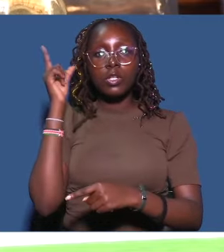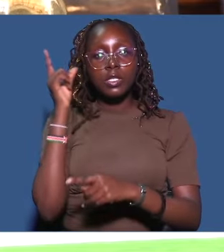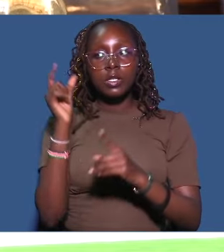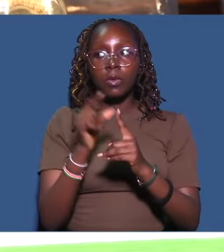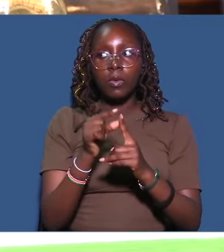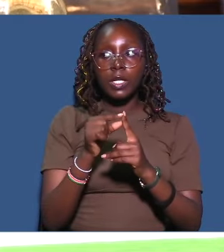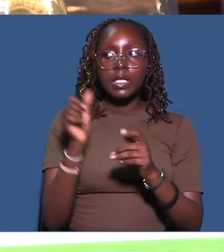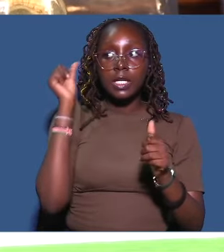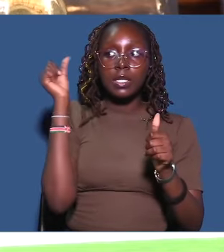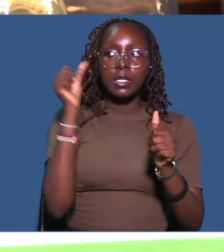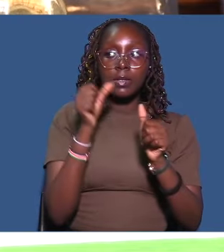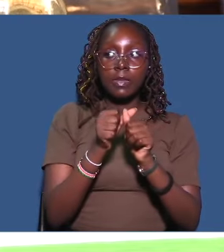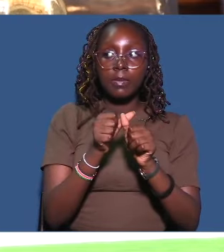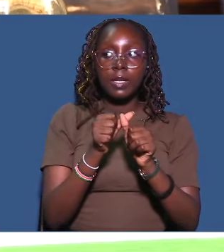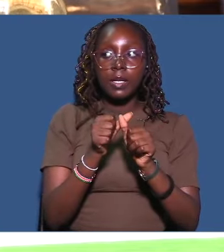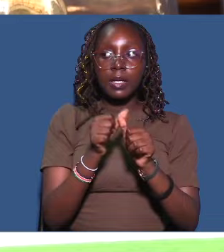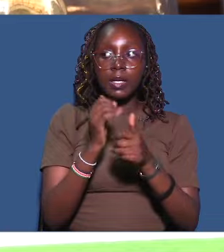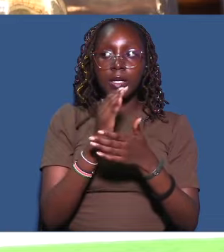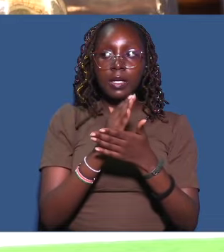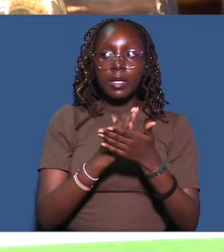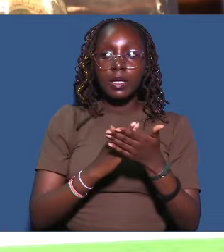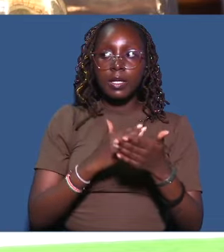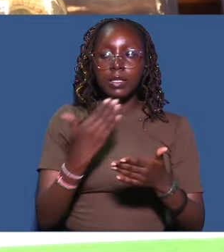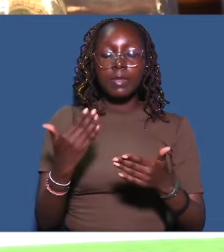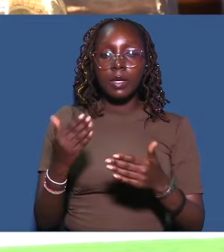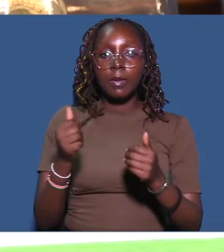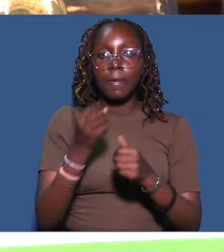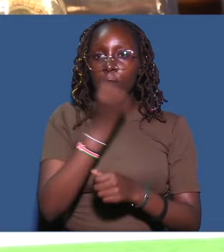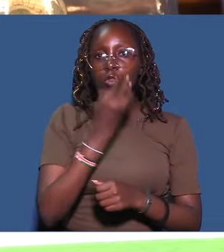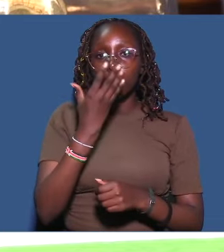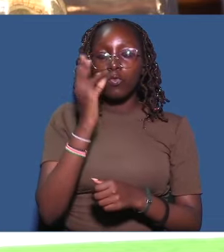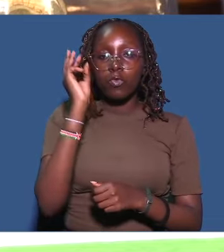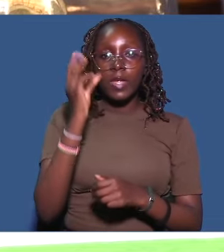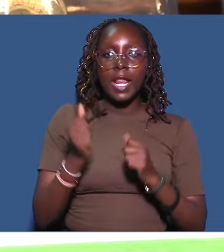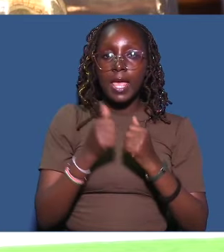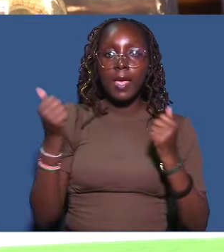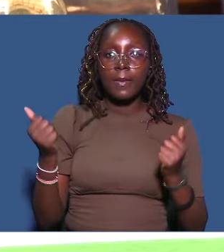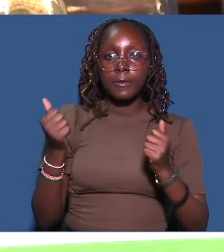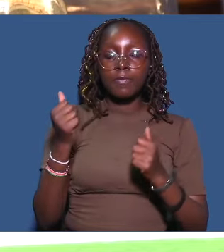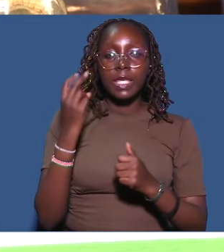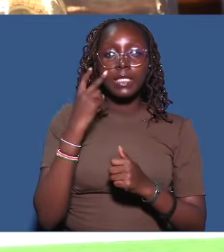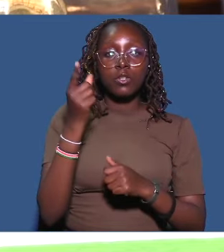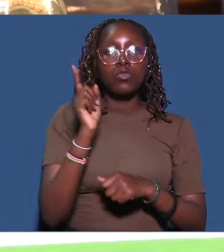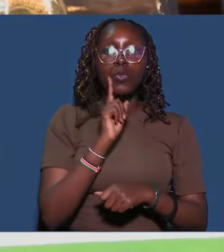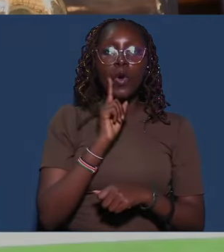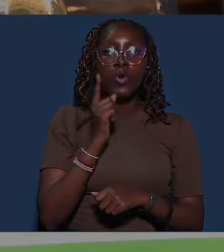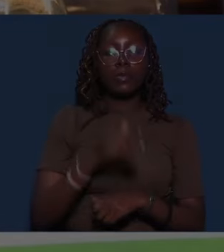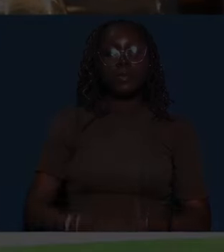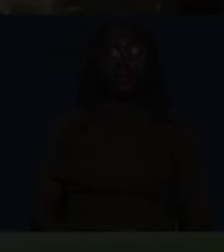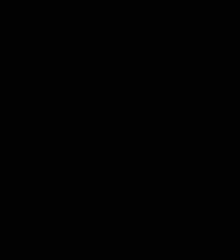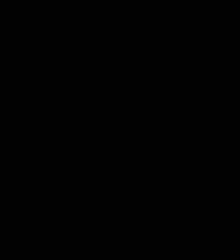it's something beautiful. Don't allow yourself to lose focus. See you tomorrow. God bless you.